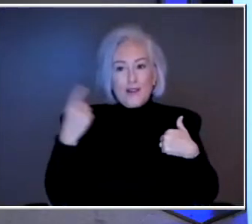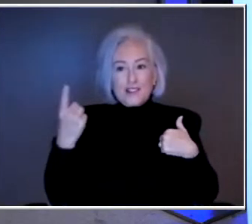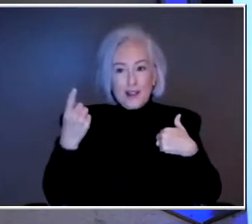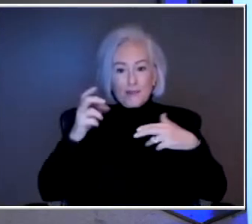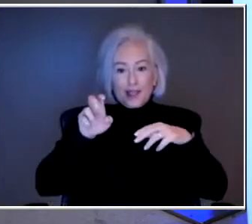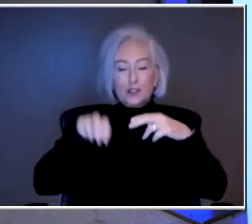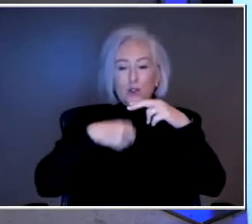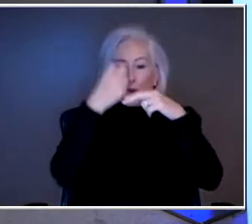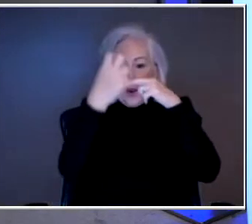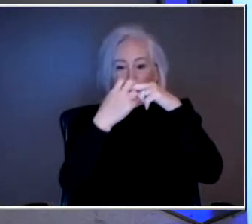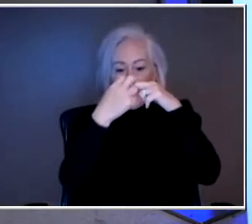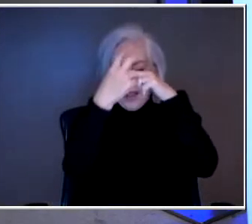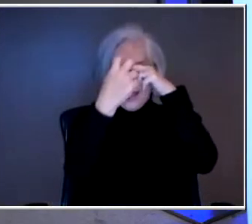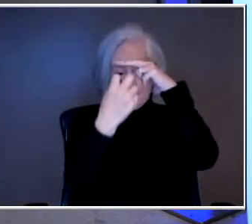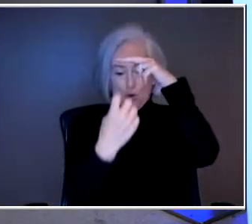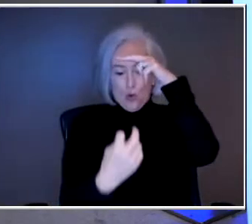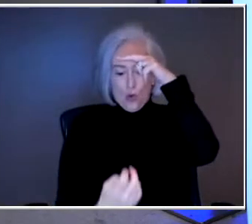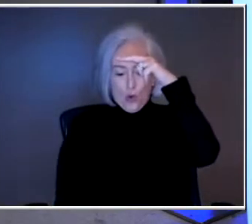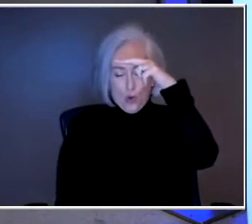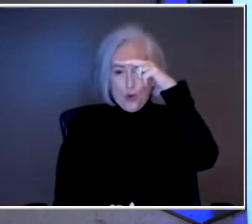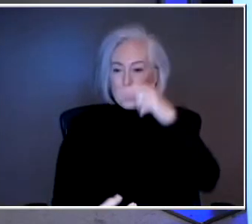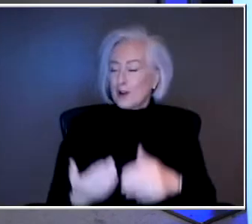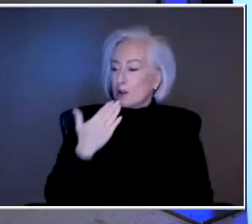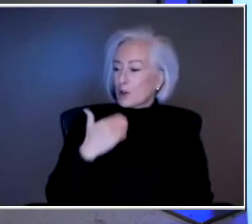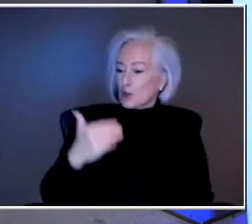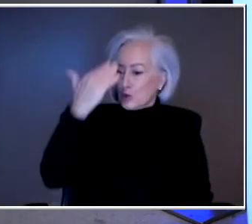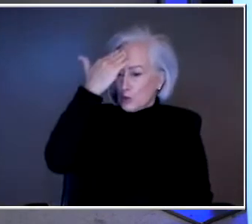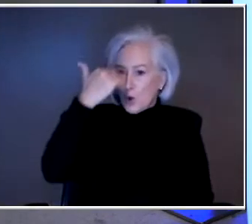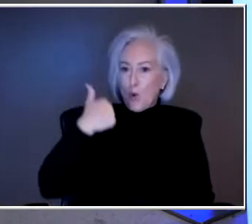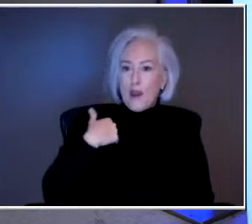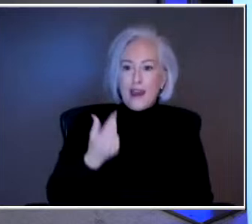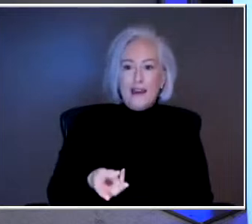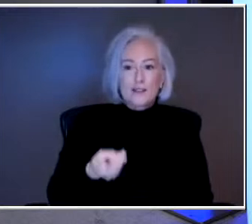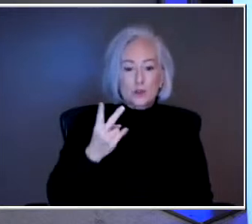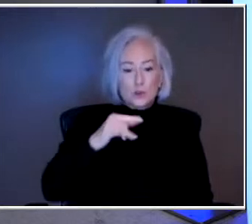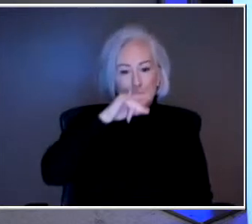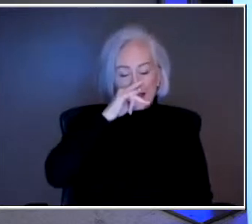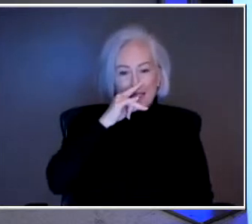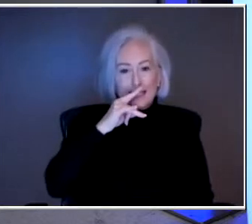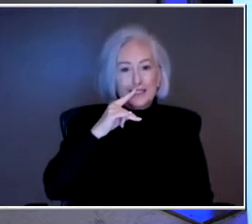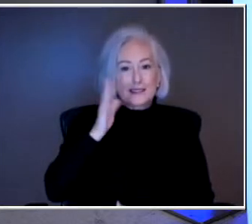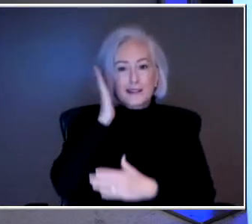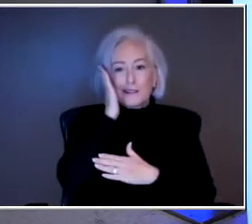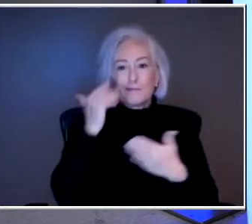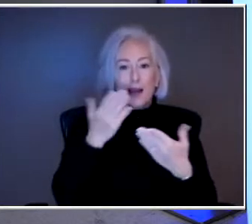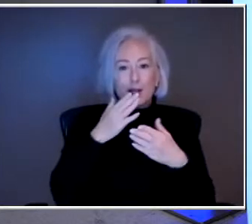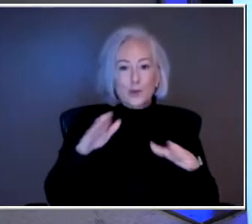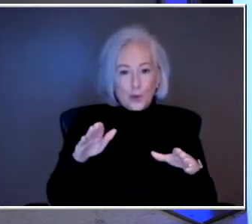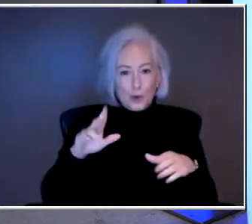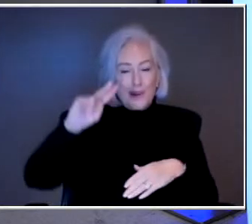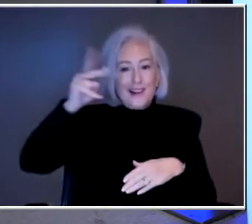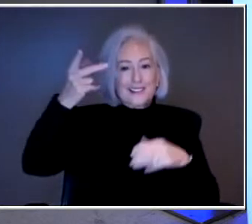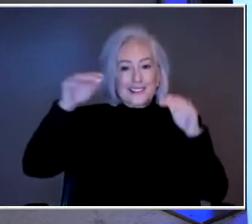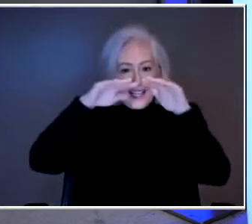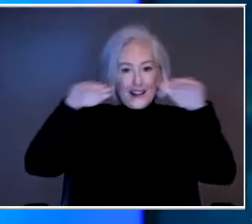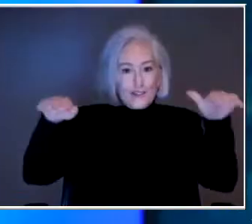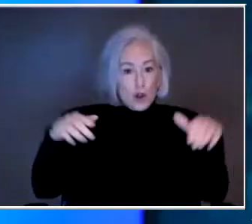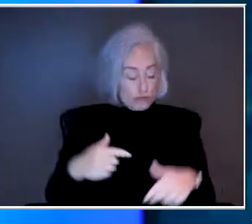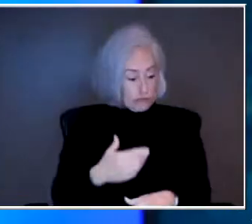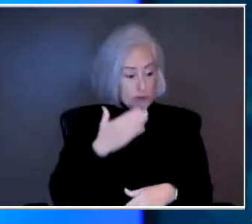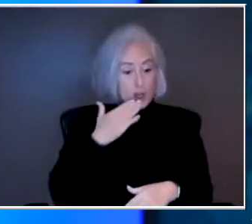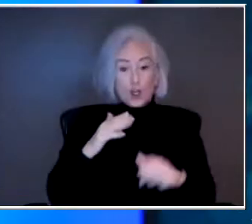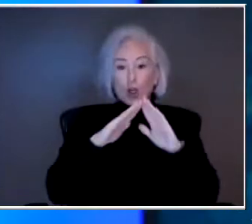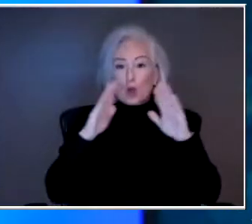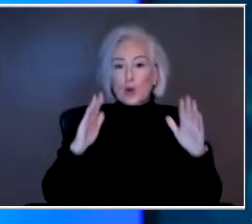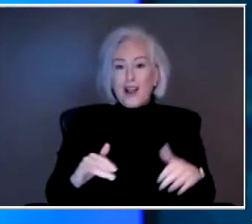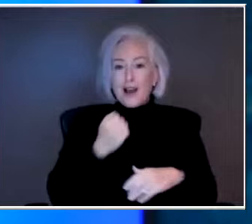those. I've got 2 kids on the 2nd floor and I don't have them, so I'm going to get them. Thank you. And it's a great housewarming gift, or if you have a couple that's getting engaged or